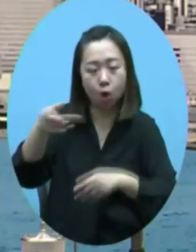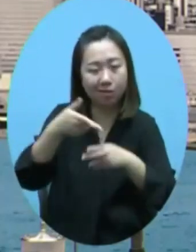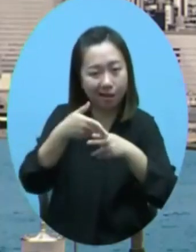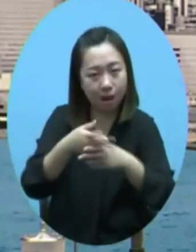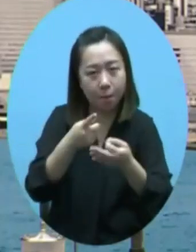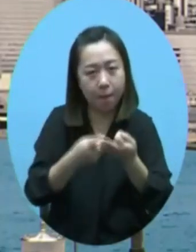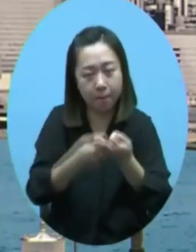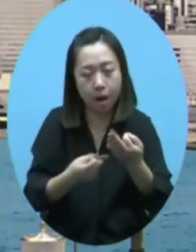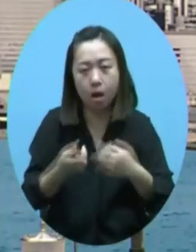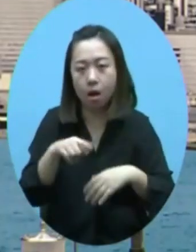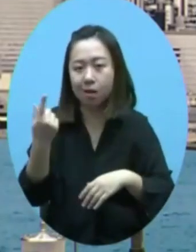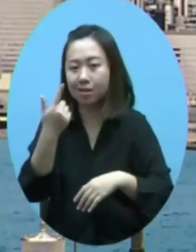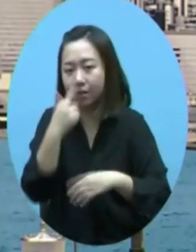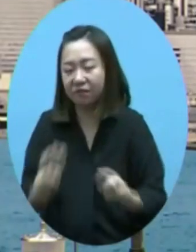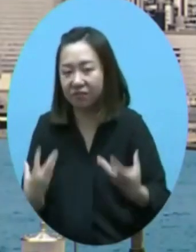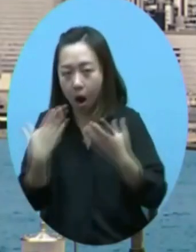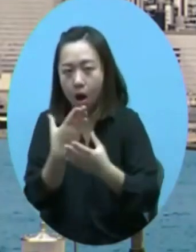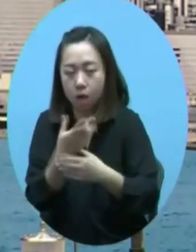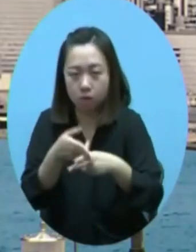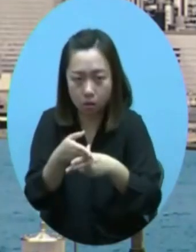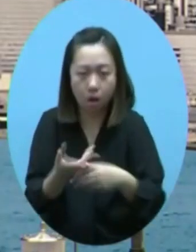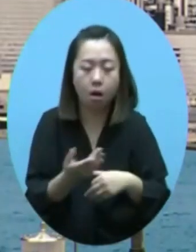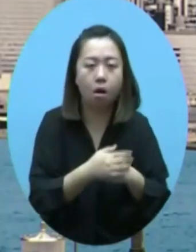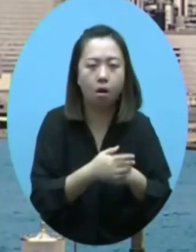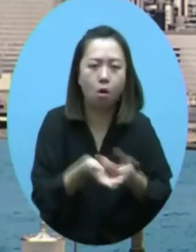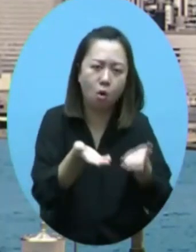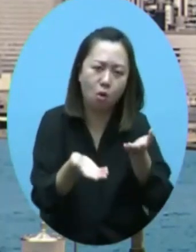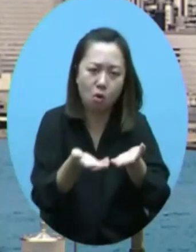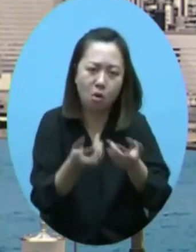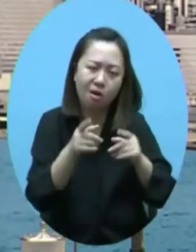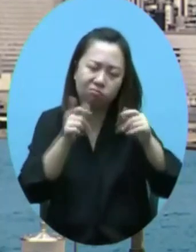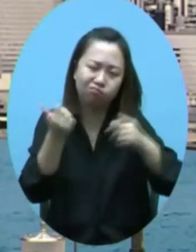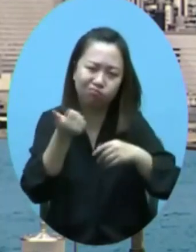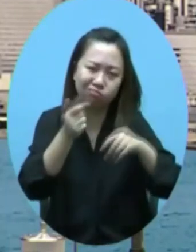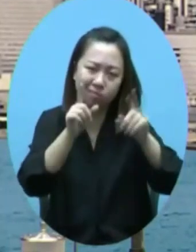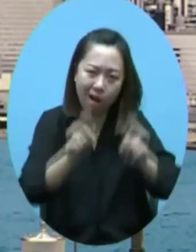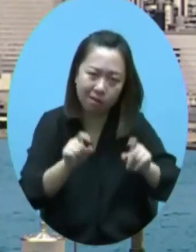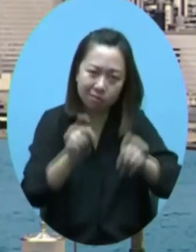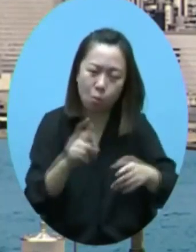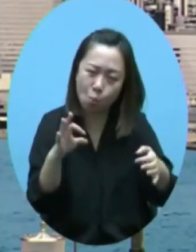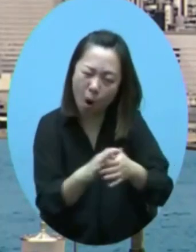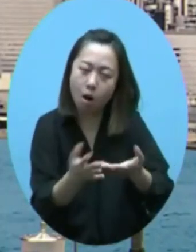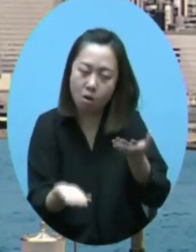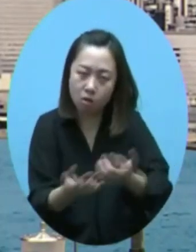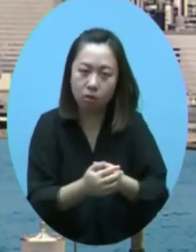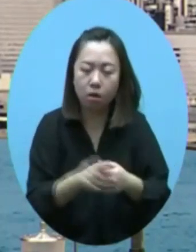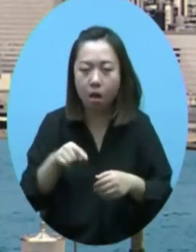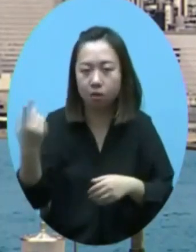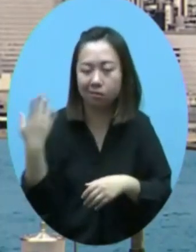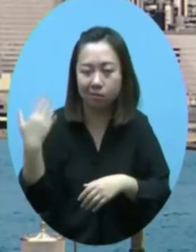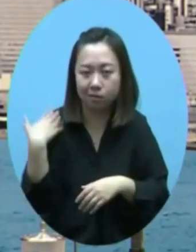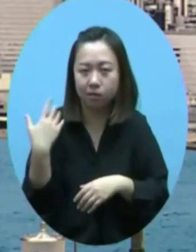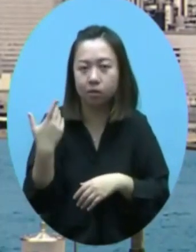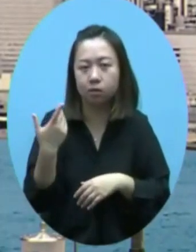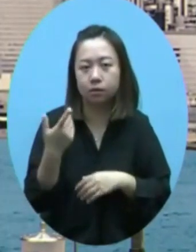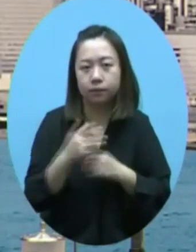have family members who've been to Bunky or Sunfed restaurants. So that could explain why they were